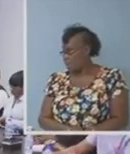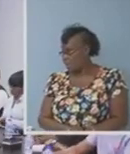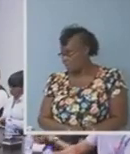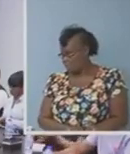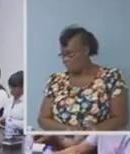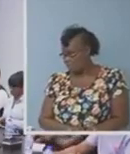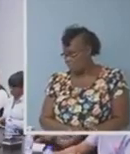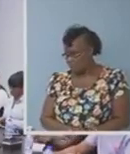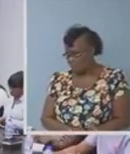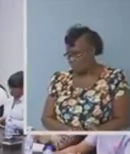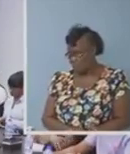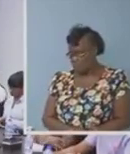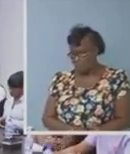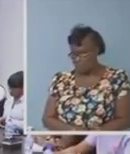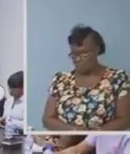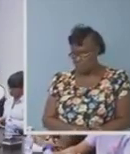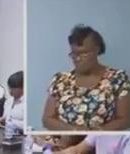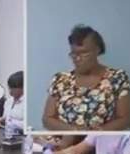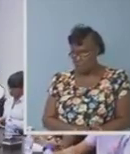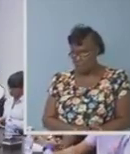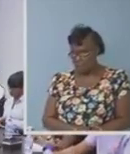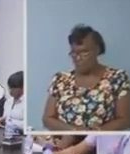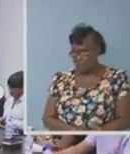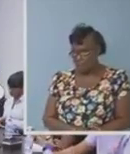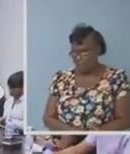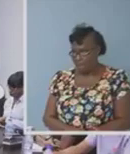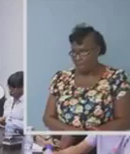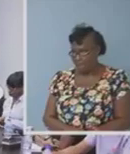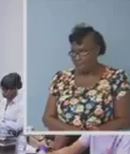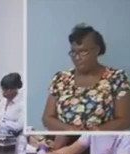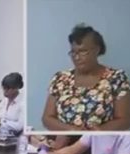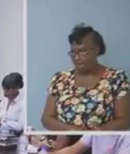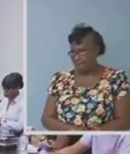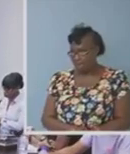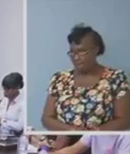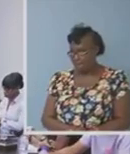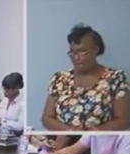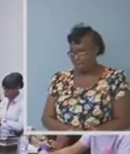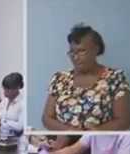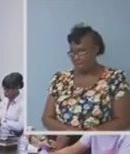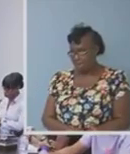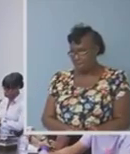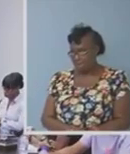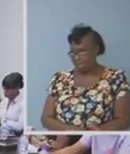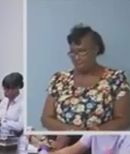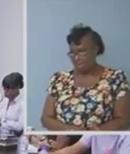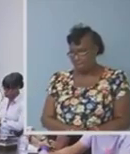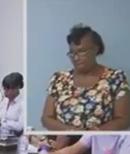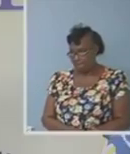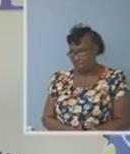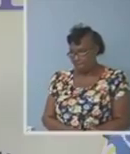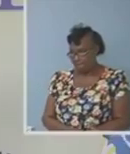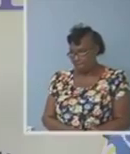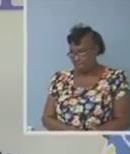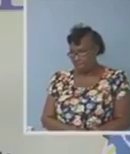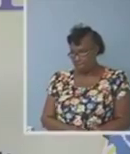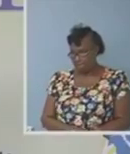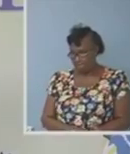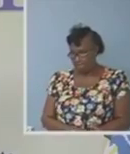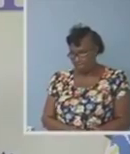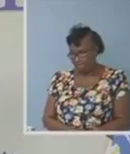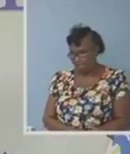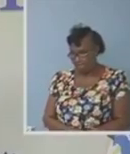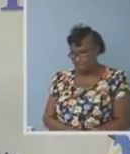whomever if you have a panelist, one of the panelists that you are directing your questions to, you just say so and they would